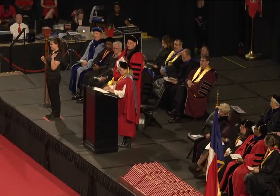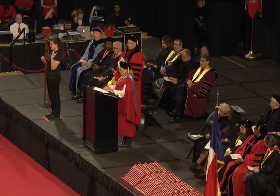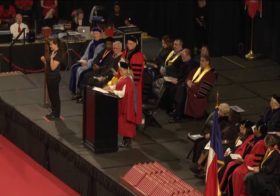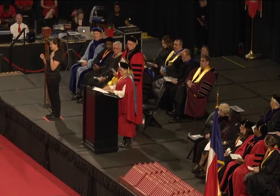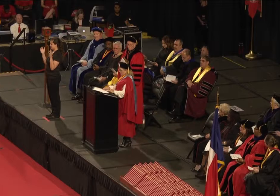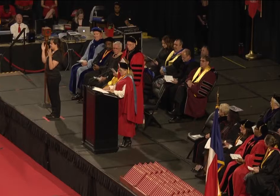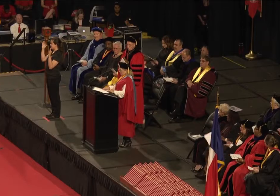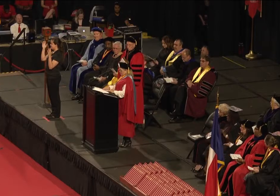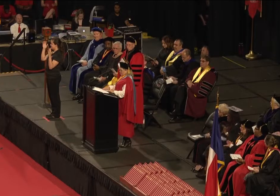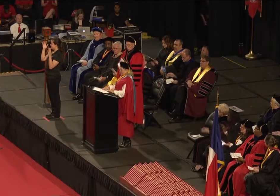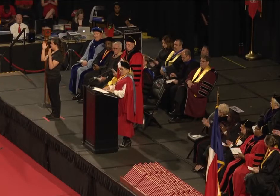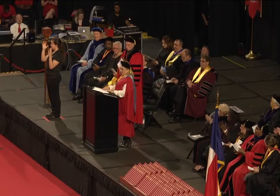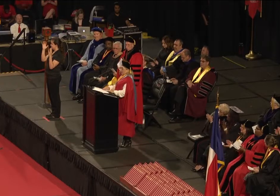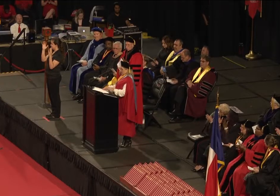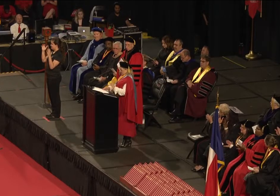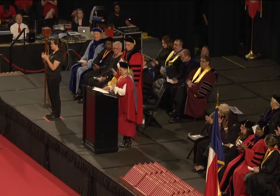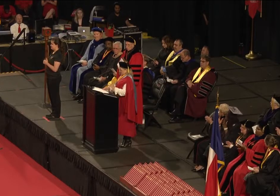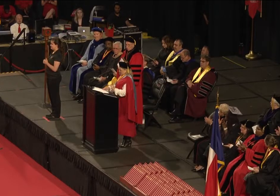University.